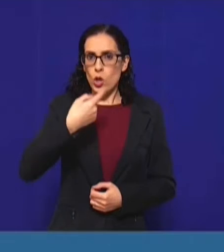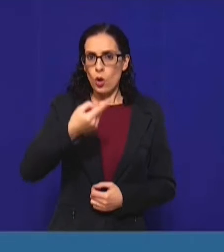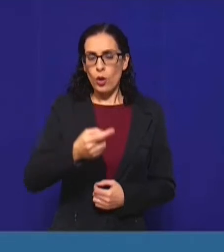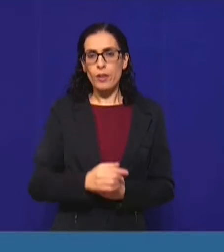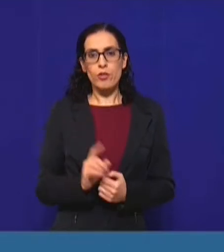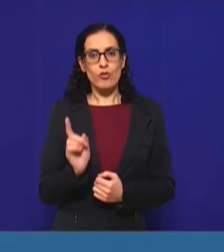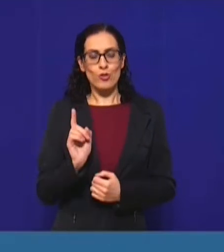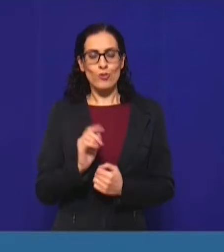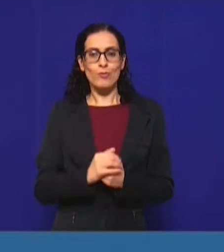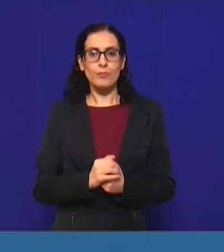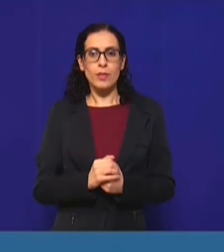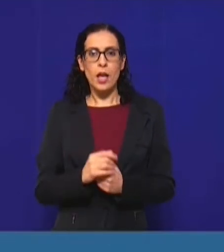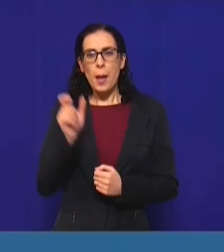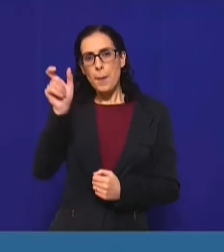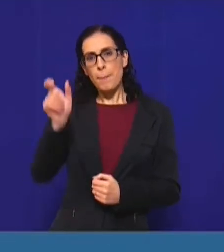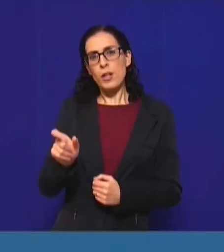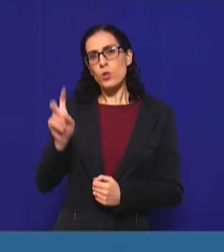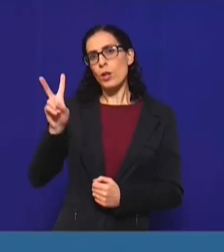il-persuni vulnerabbli.